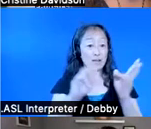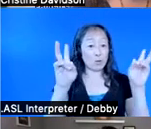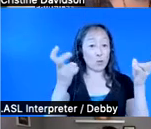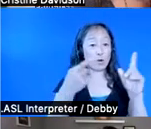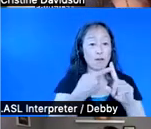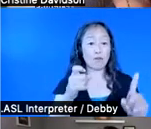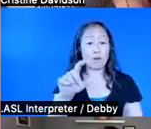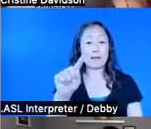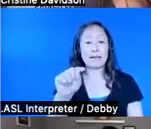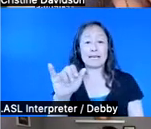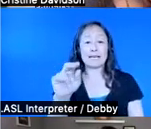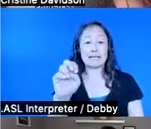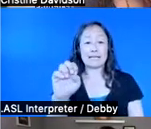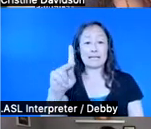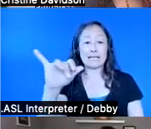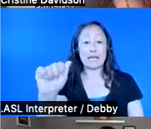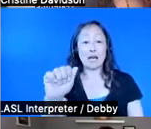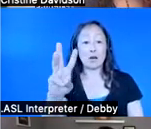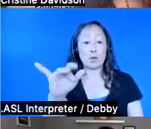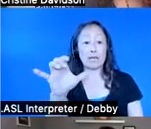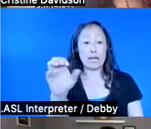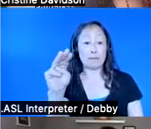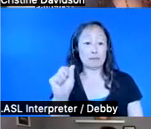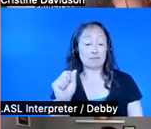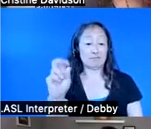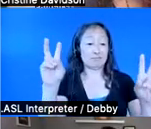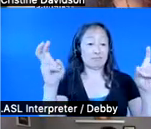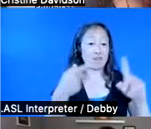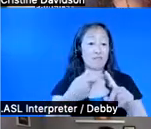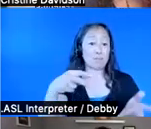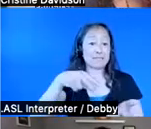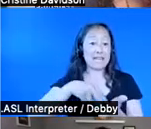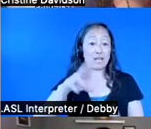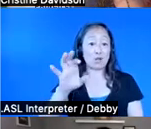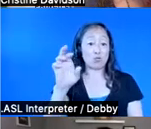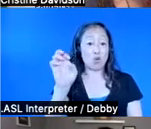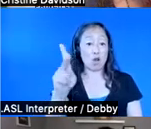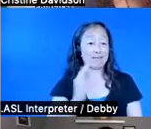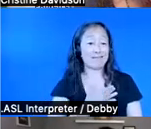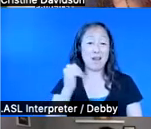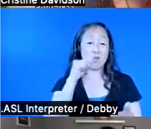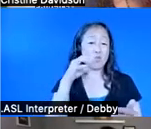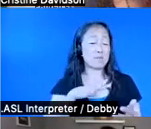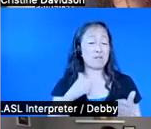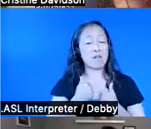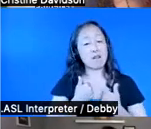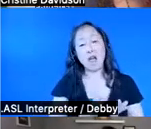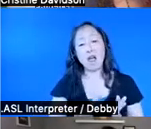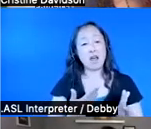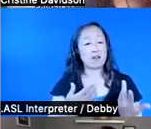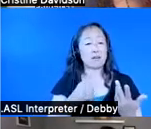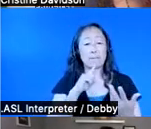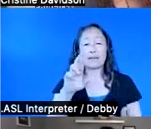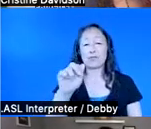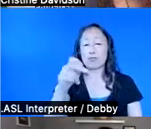from Standing Rock. Our women are tired. They're tired of getting raped. They're tired of getting beaten. They're tired of getting